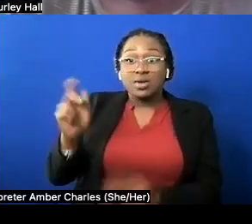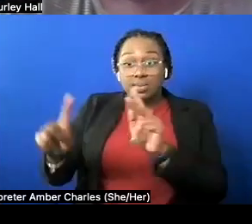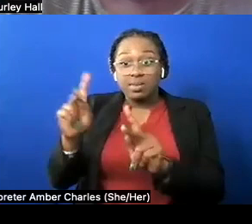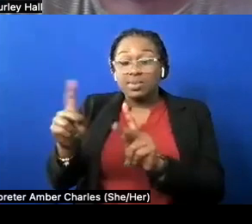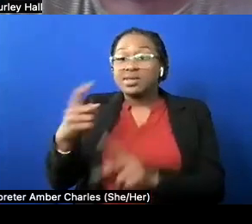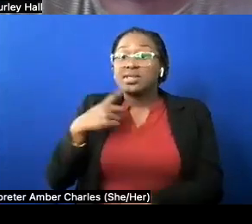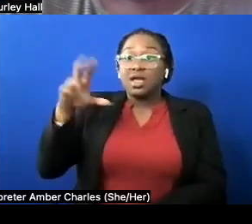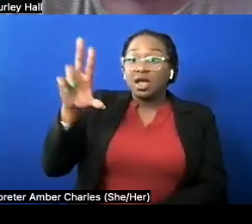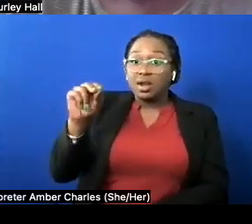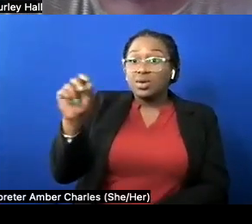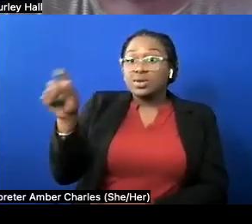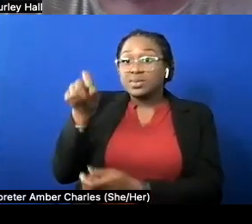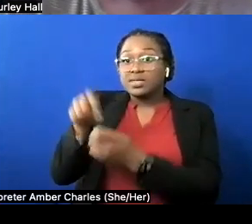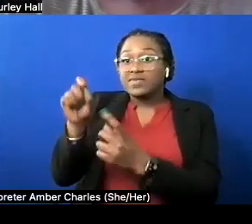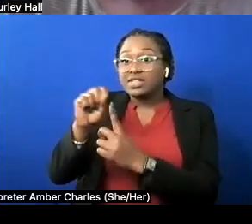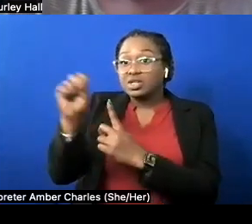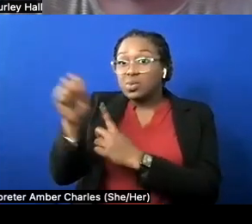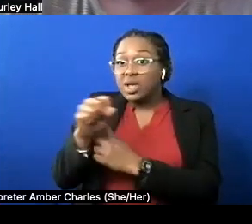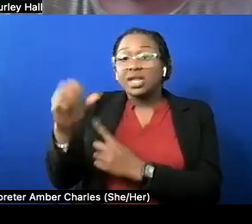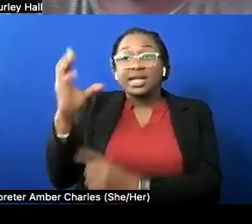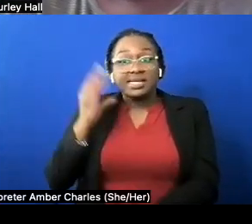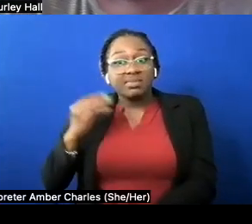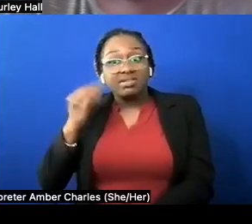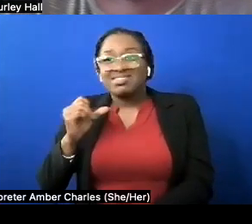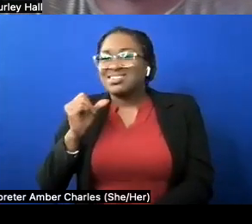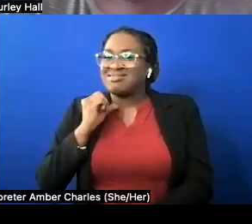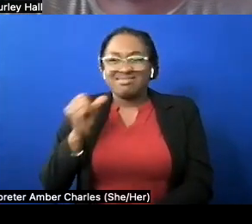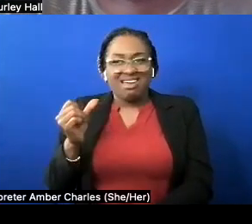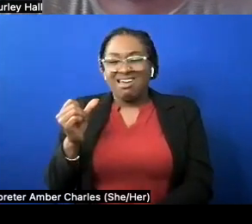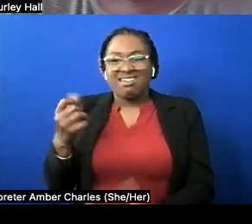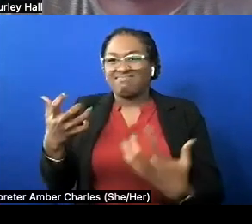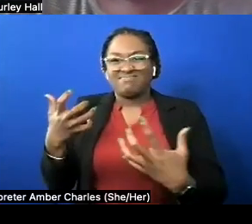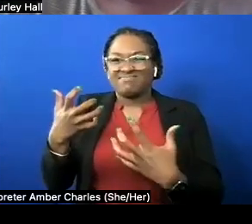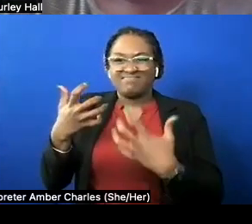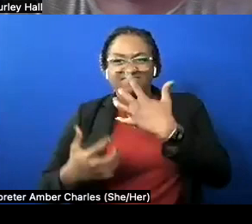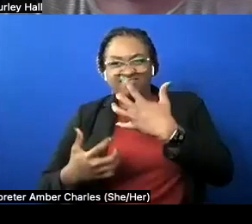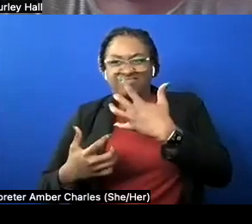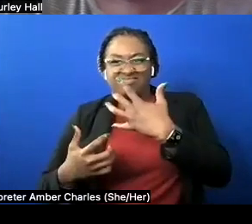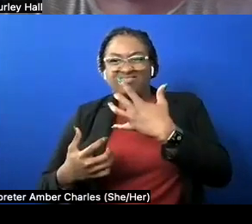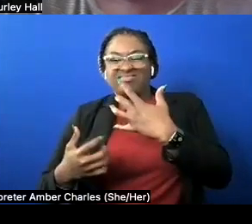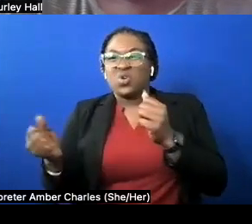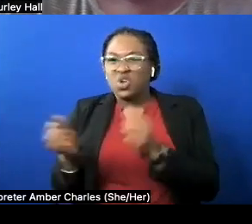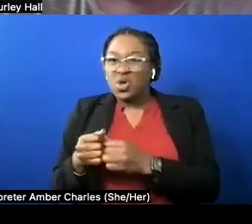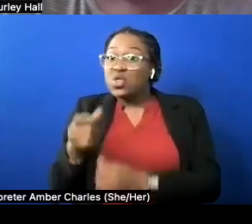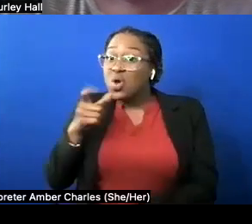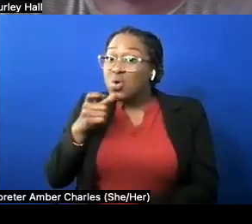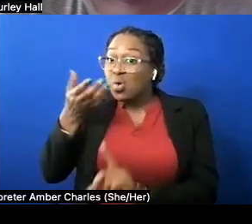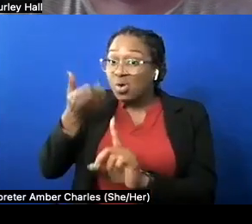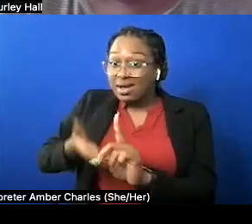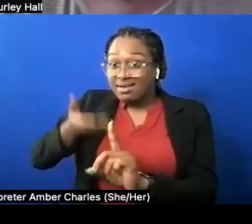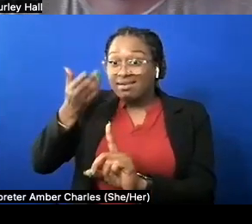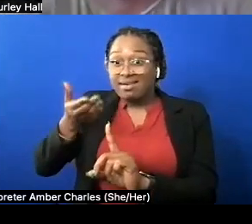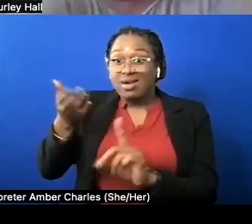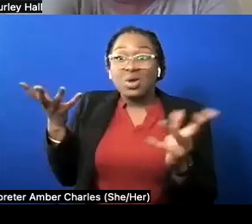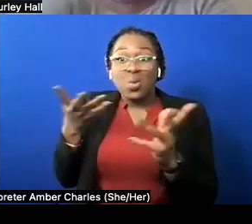and situations and experiences that are not in alignment with who you really are, with what